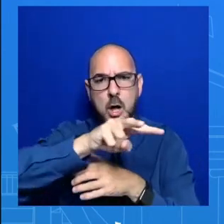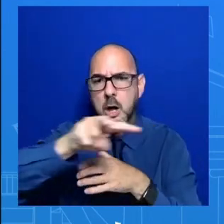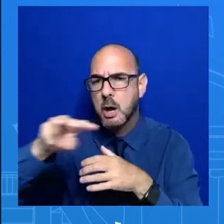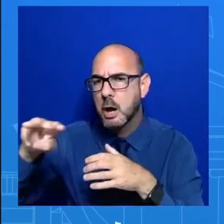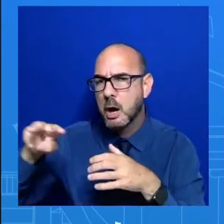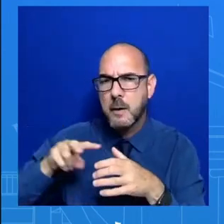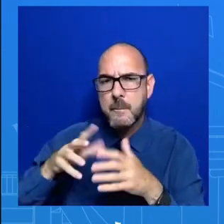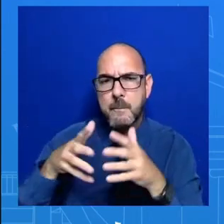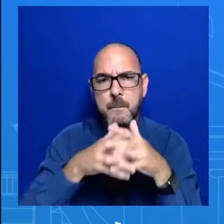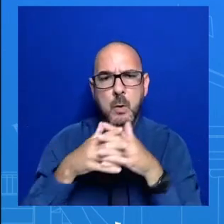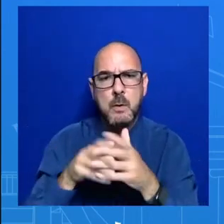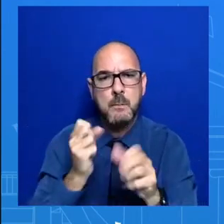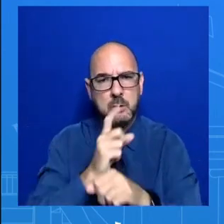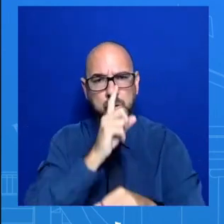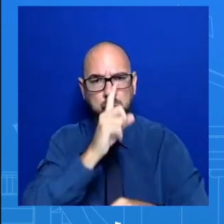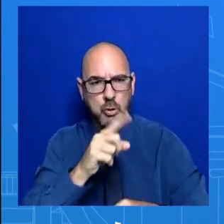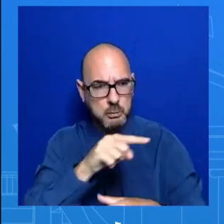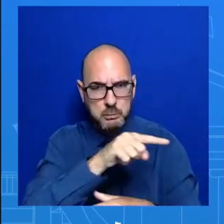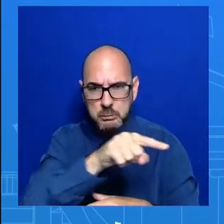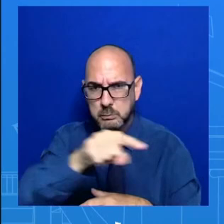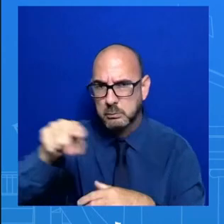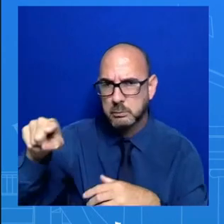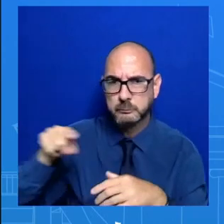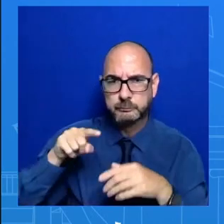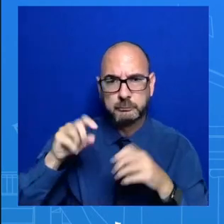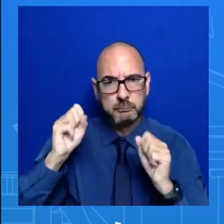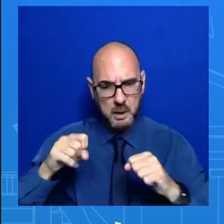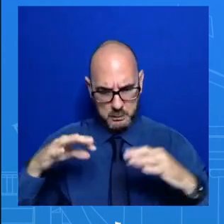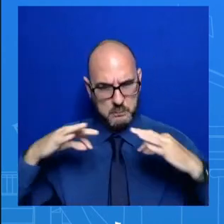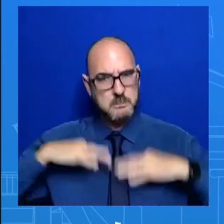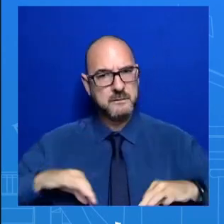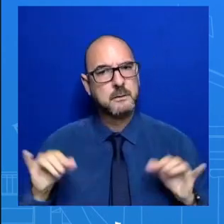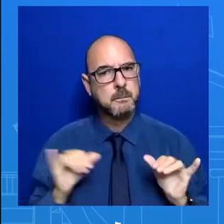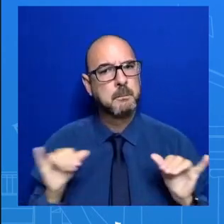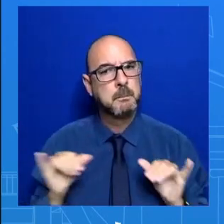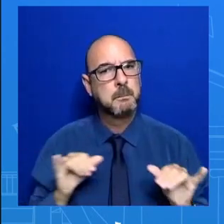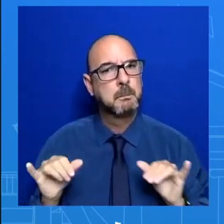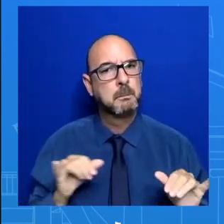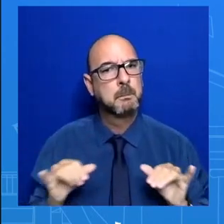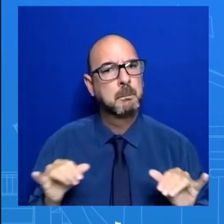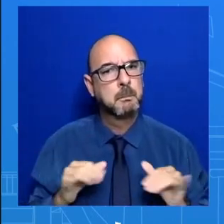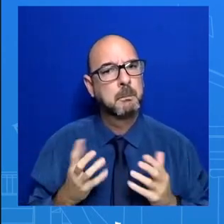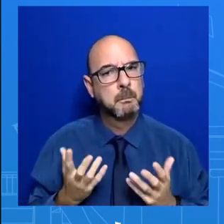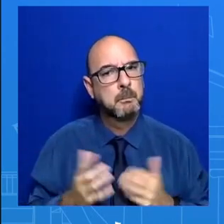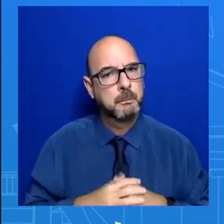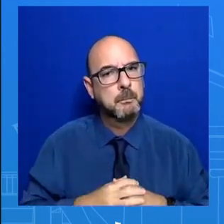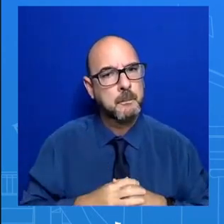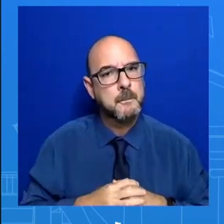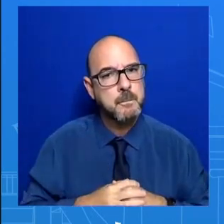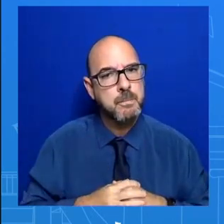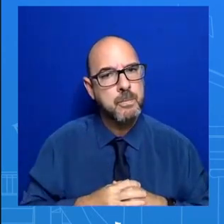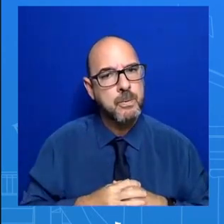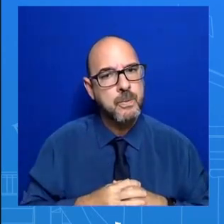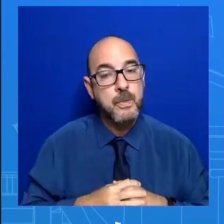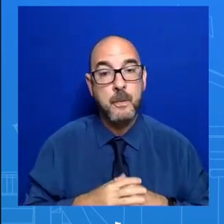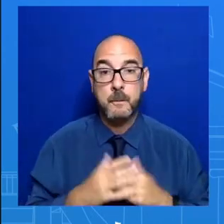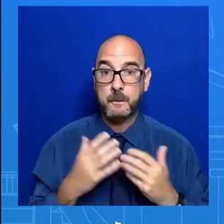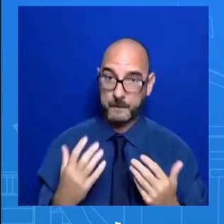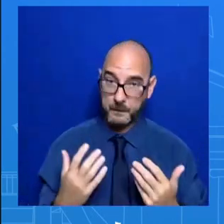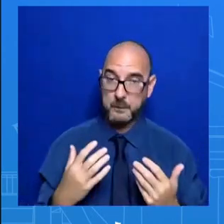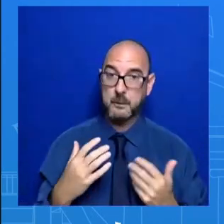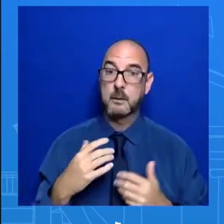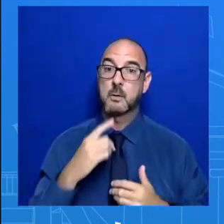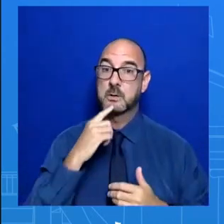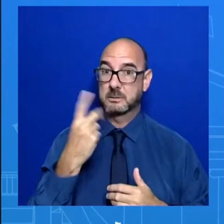economy that doesn't leave anybody behind. And as historically, that trickle-down economics does not